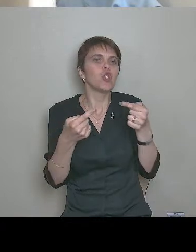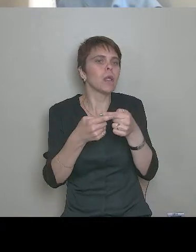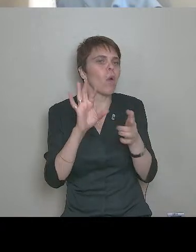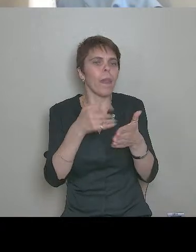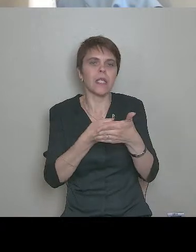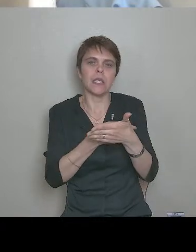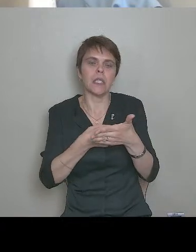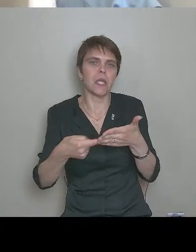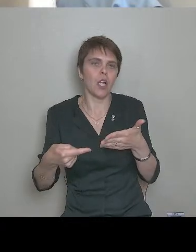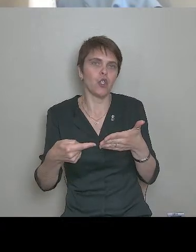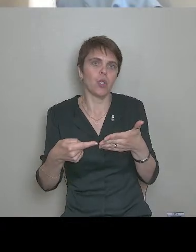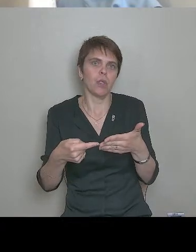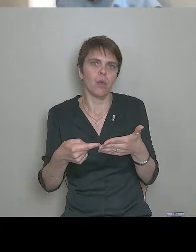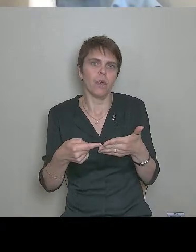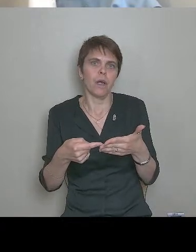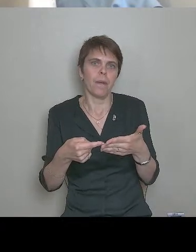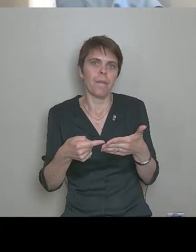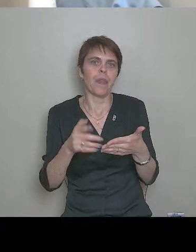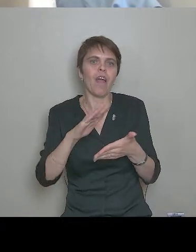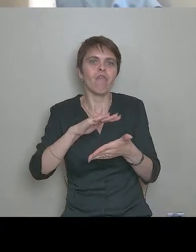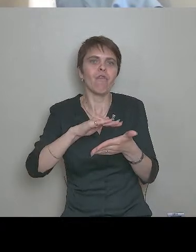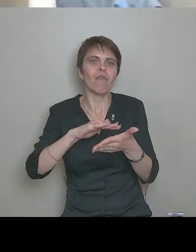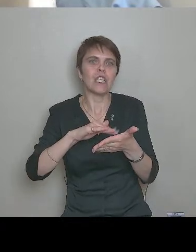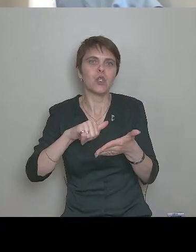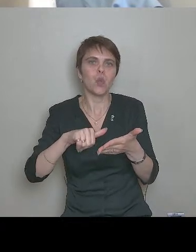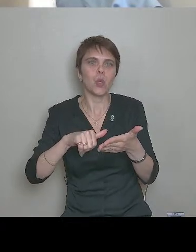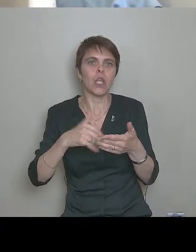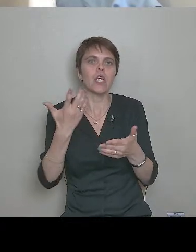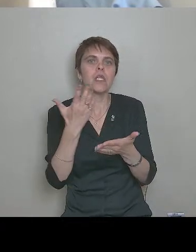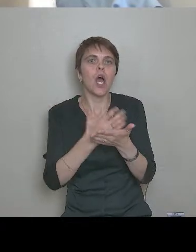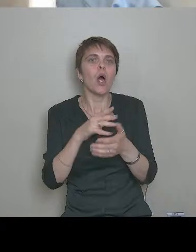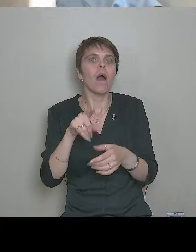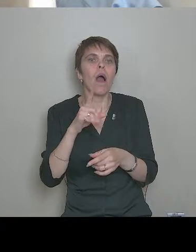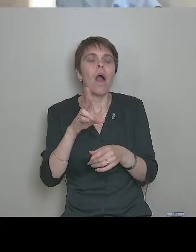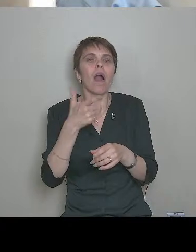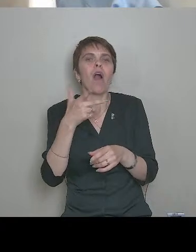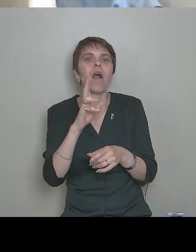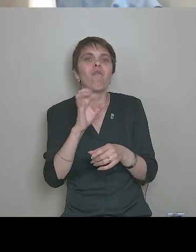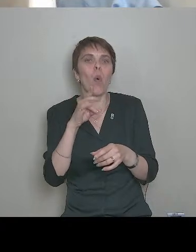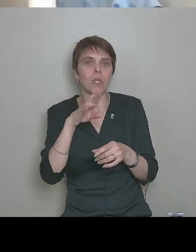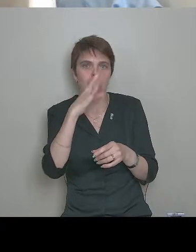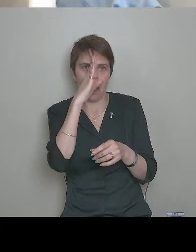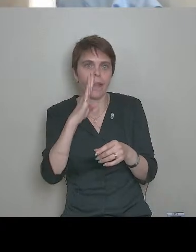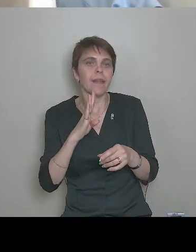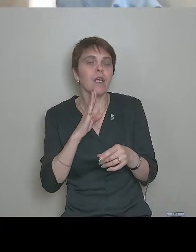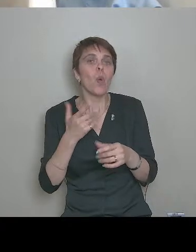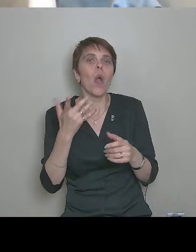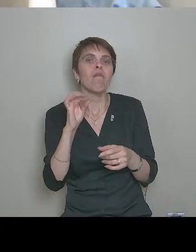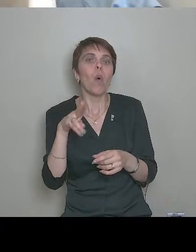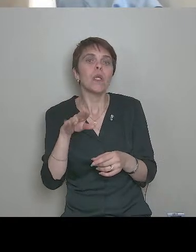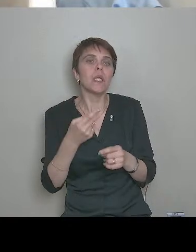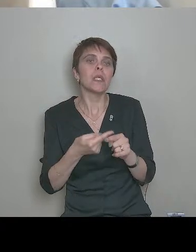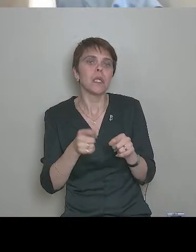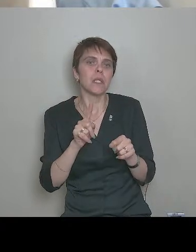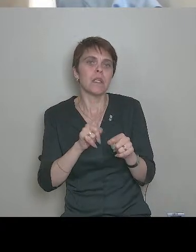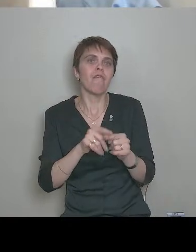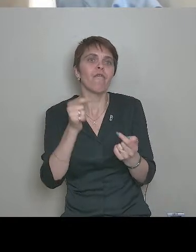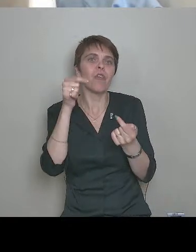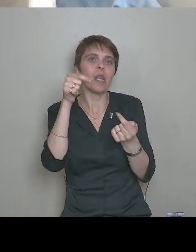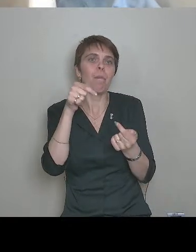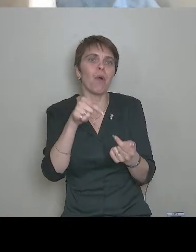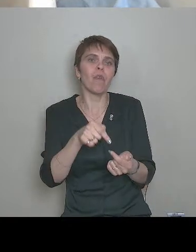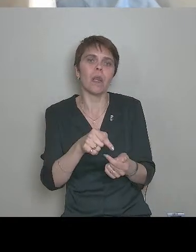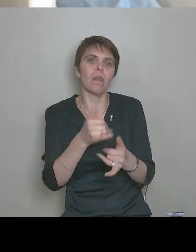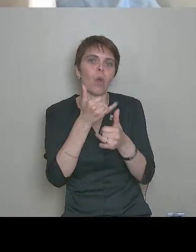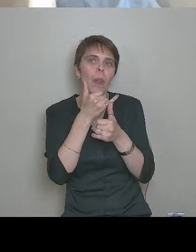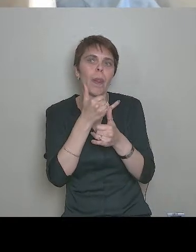found that since lack of a gender quota was not stipulated